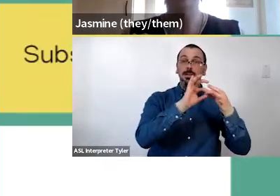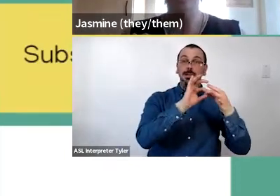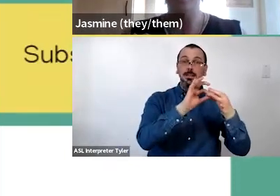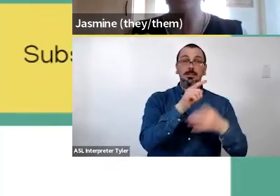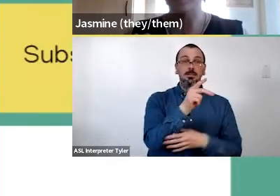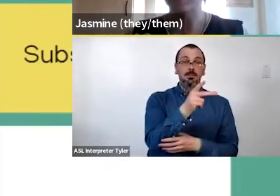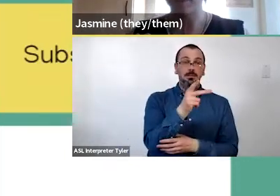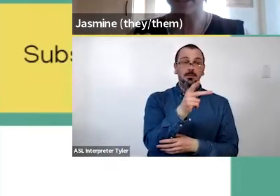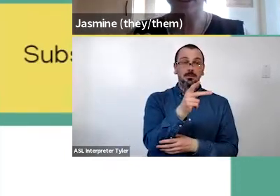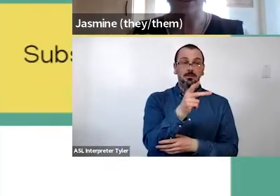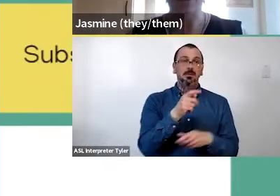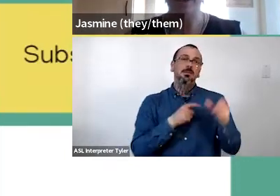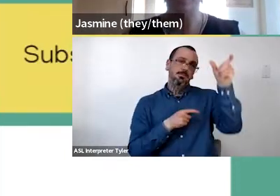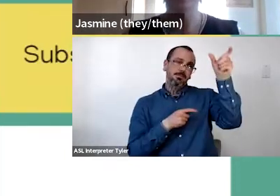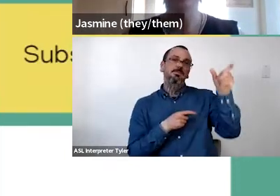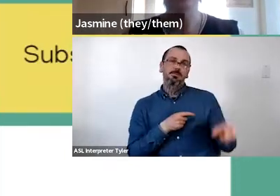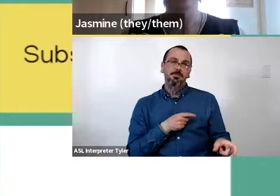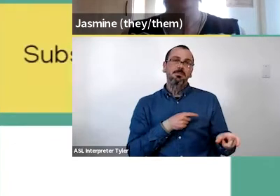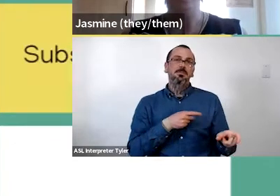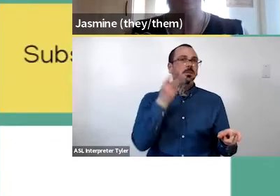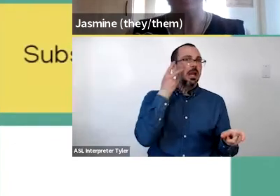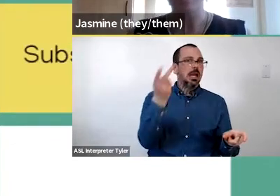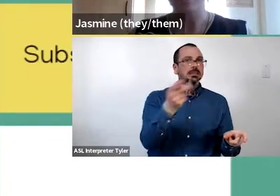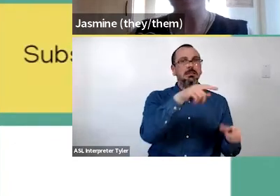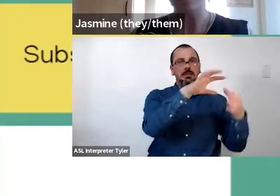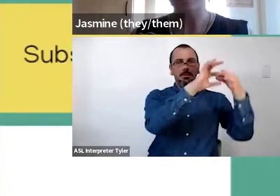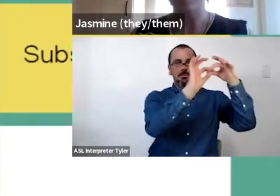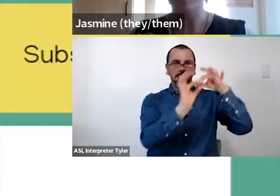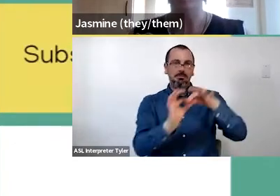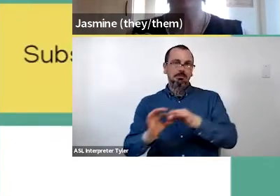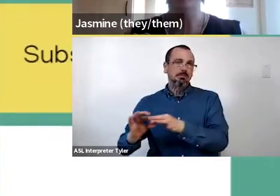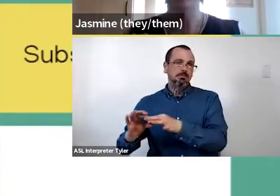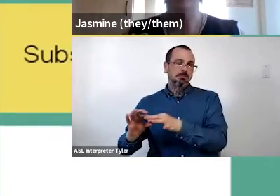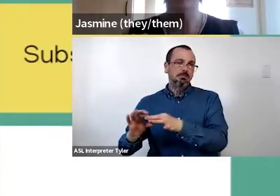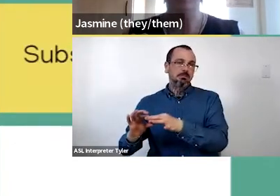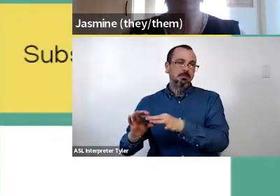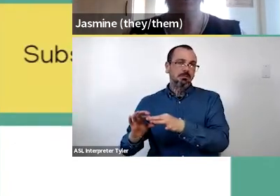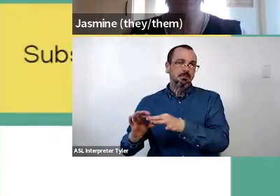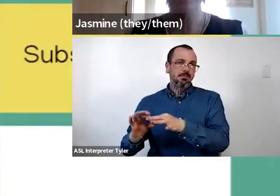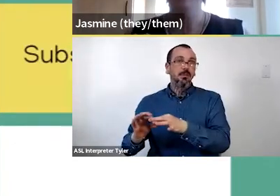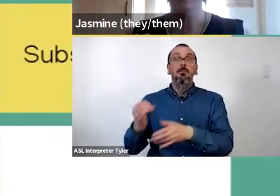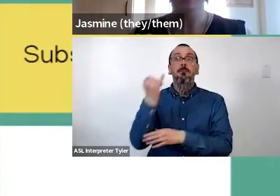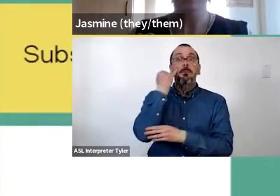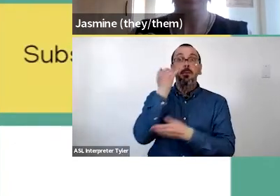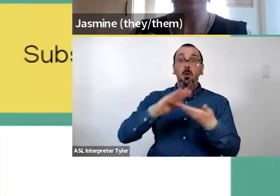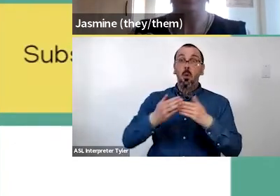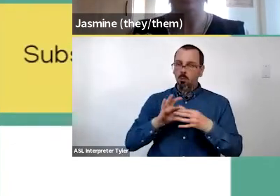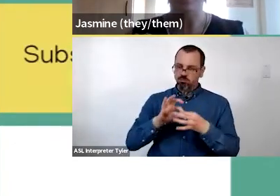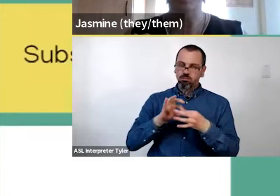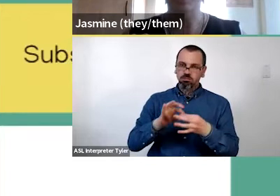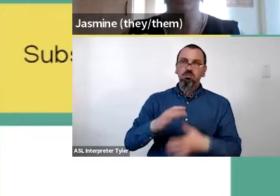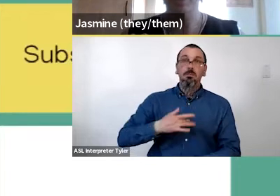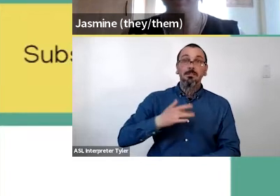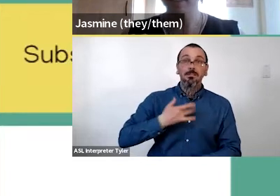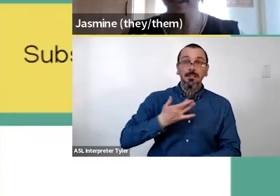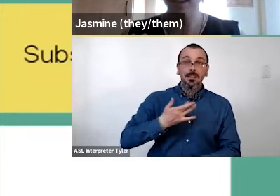negatively correlated with my 3 other variables. And that means the more connected someone felt to the community, the lower their score in